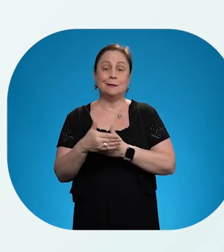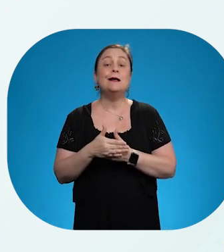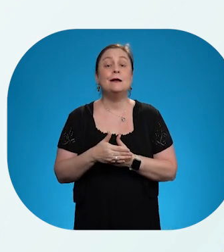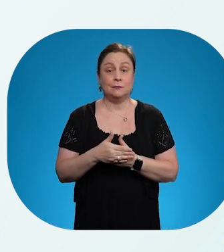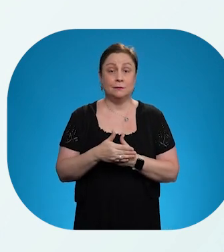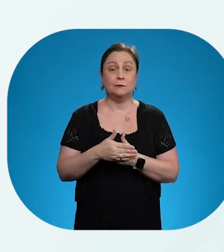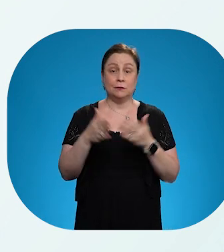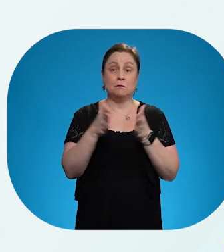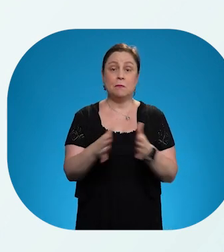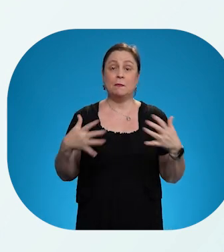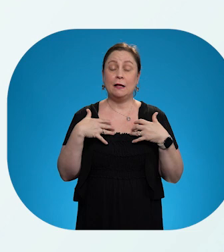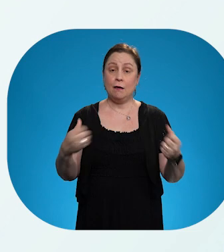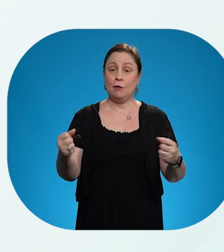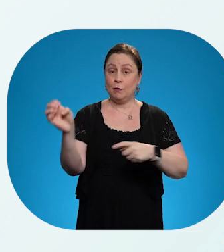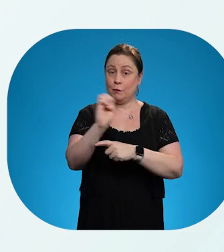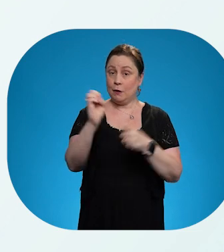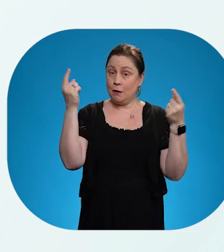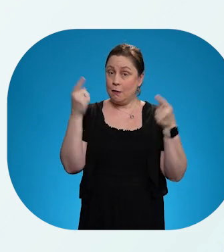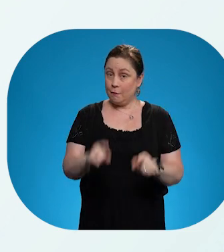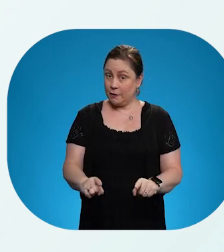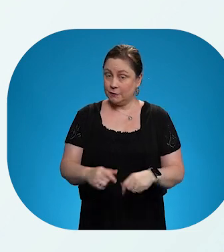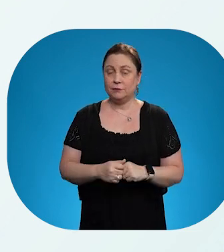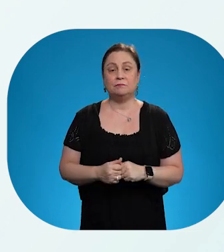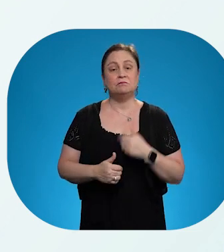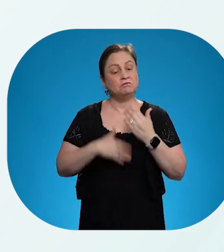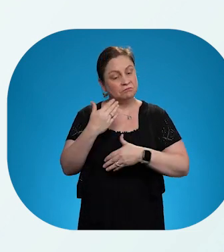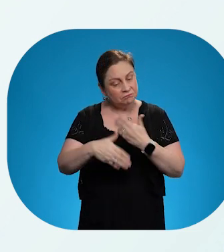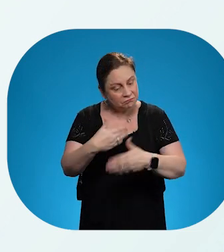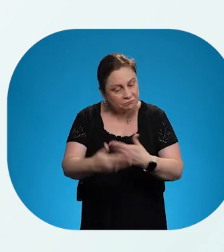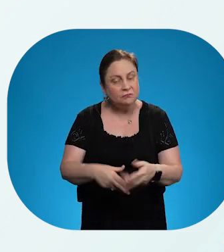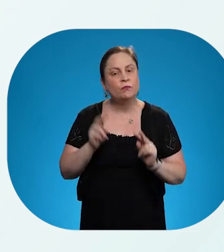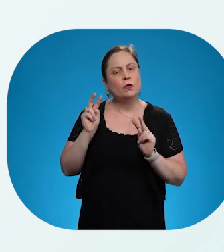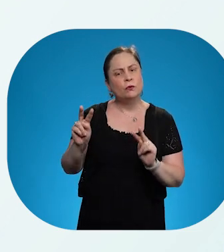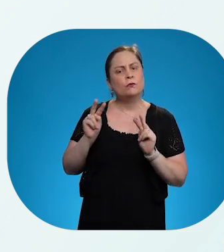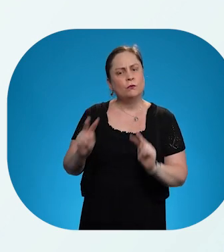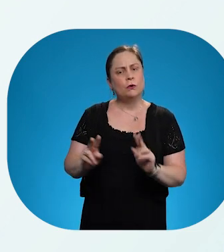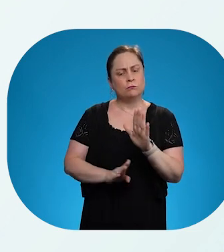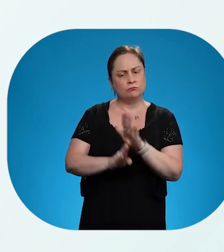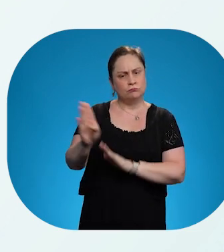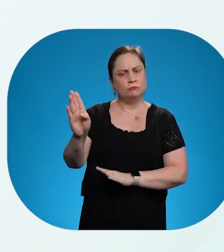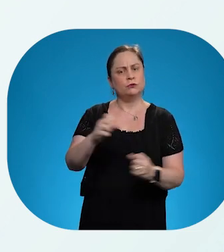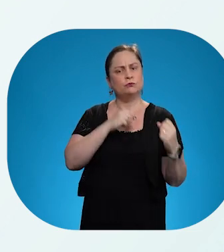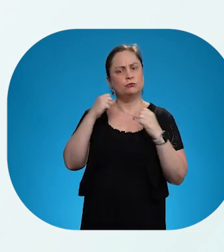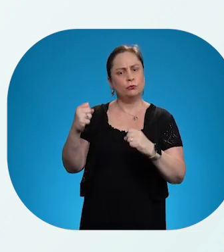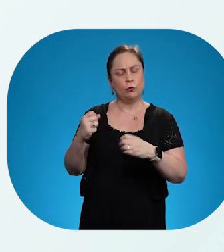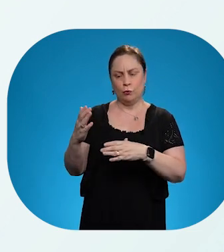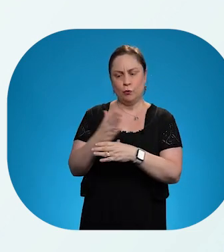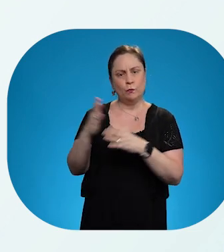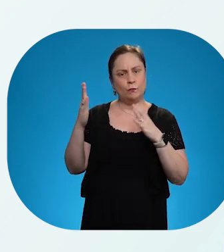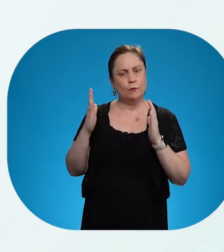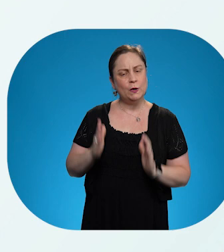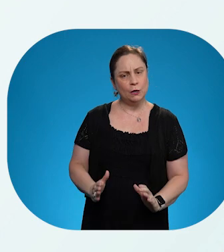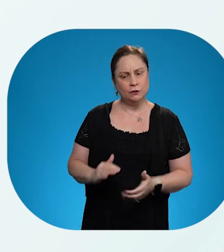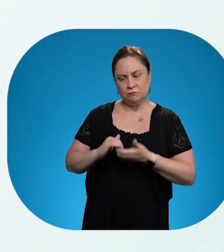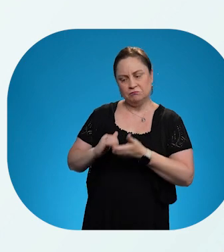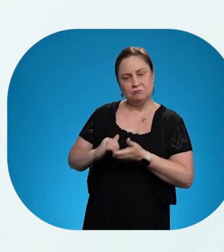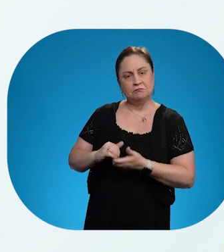happens. As we move forward, we look forward to helping you to form a stronger partnership between your CIL and public